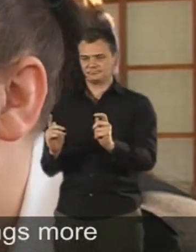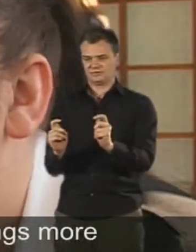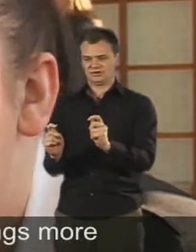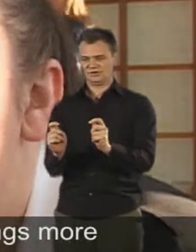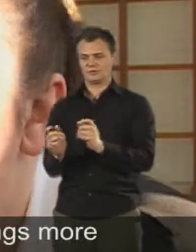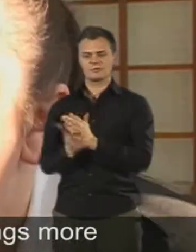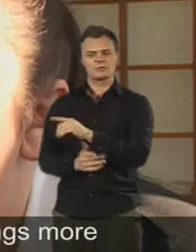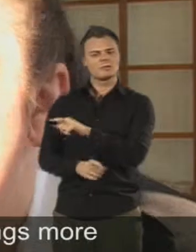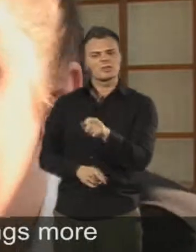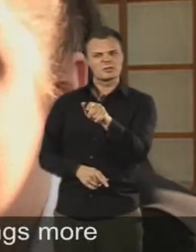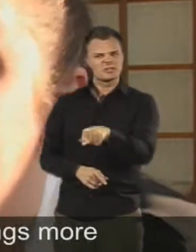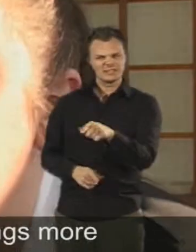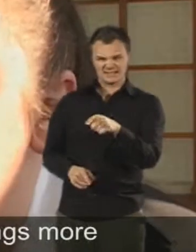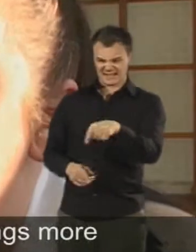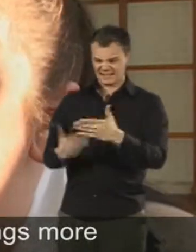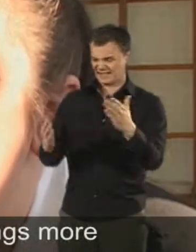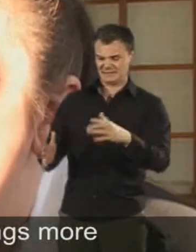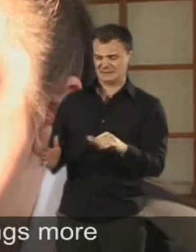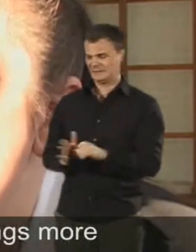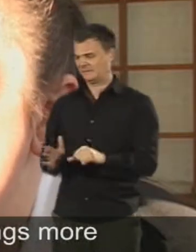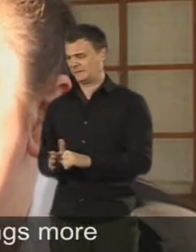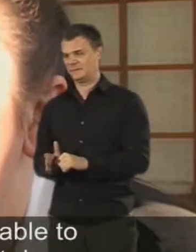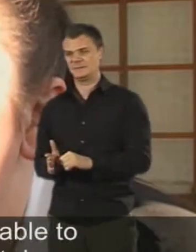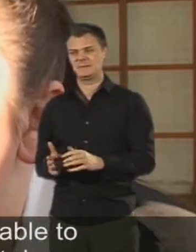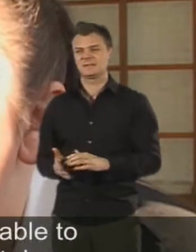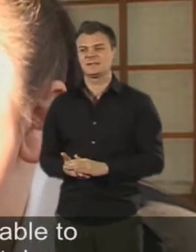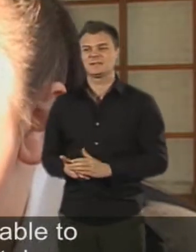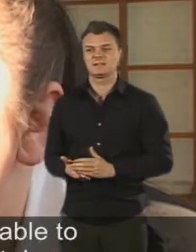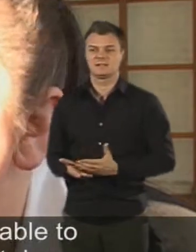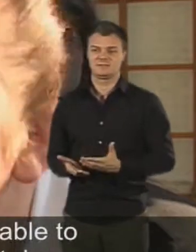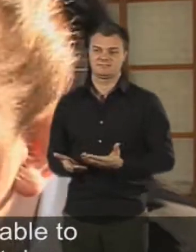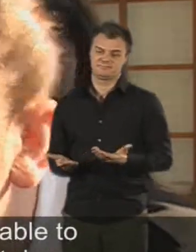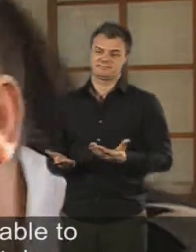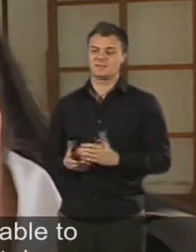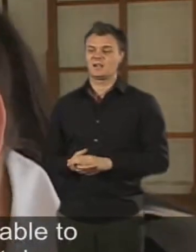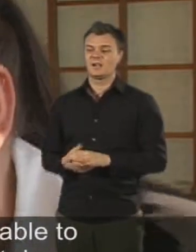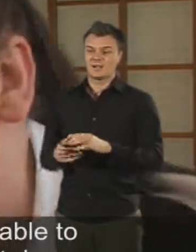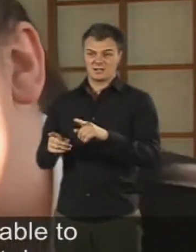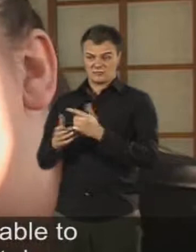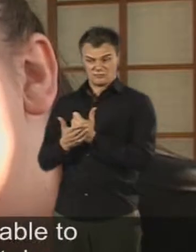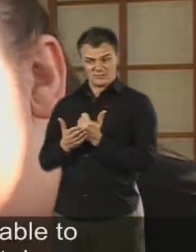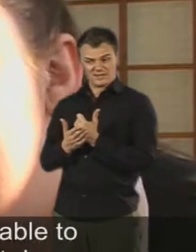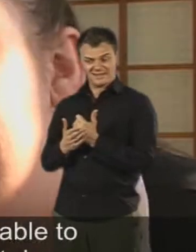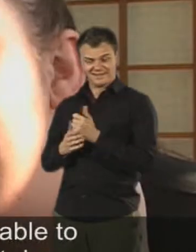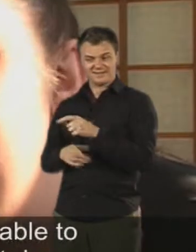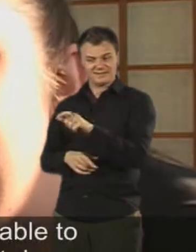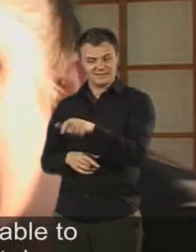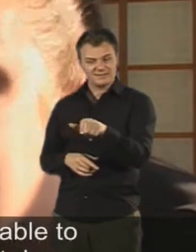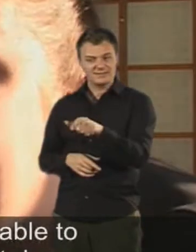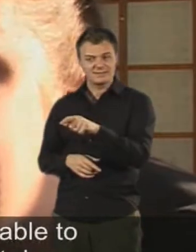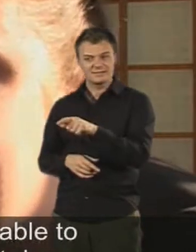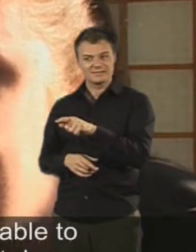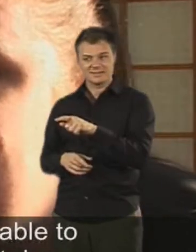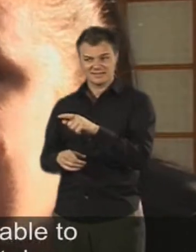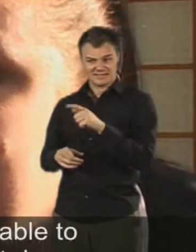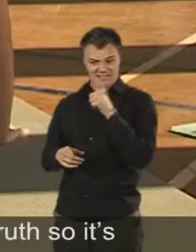they're finding things more difficult on that day, because some illnesses are like that. And what they're normally able to do, they might